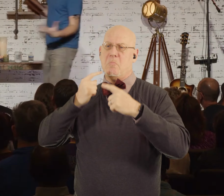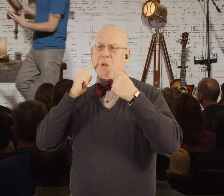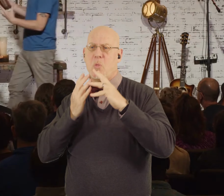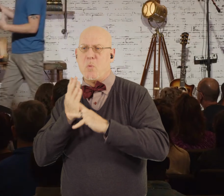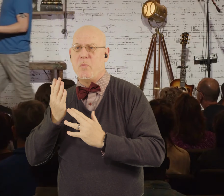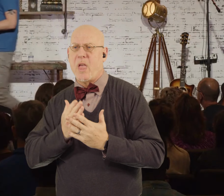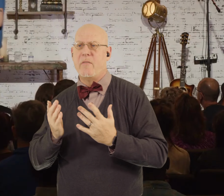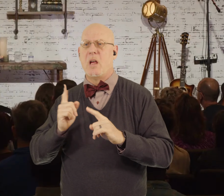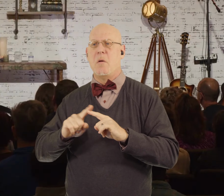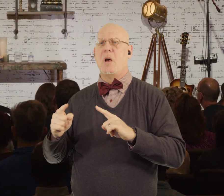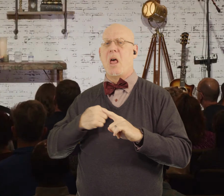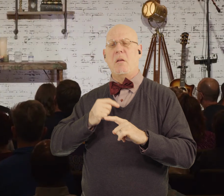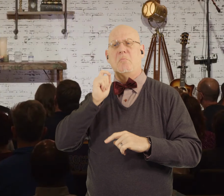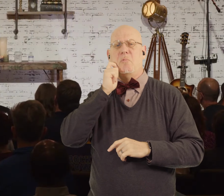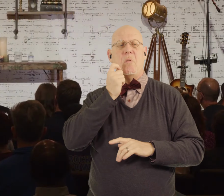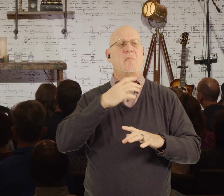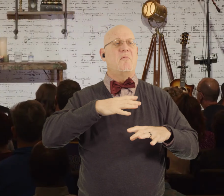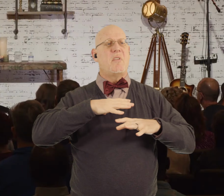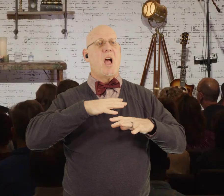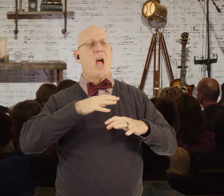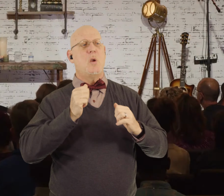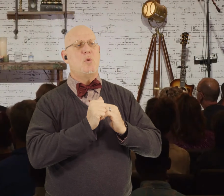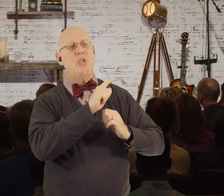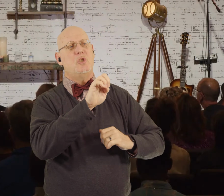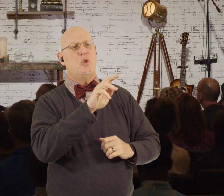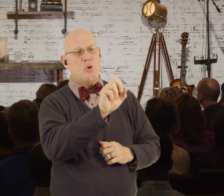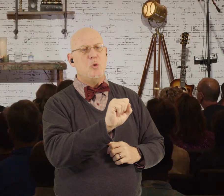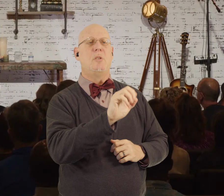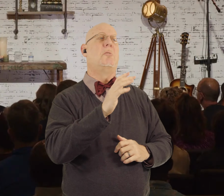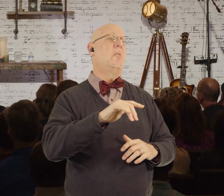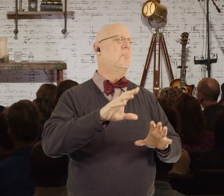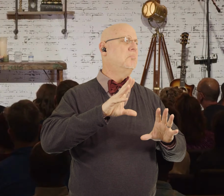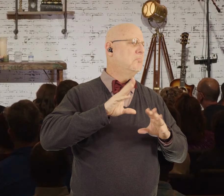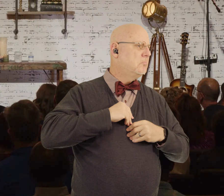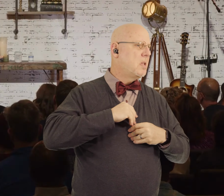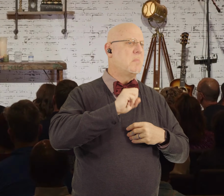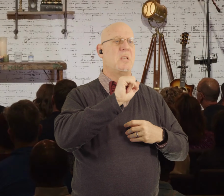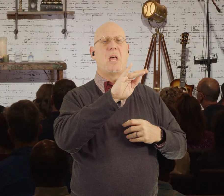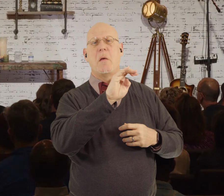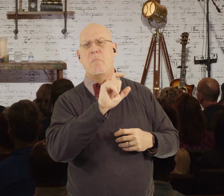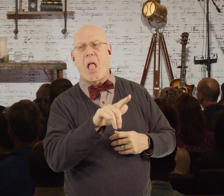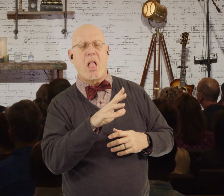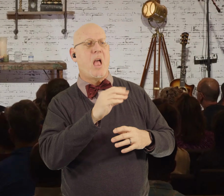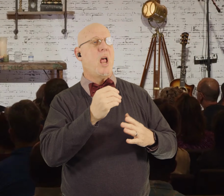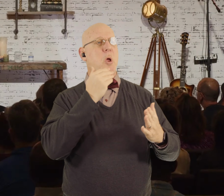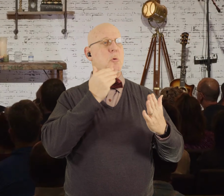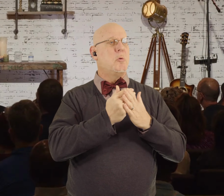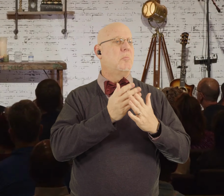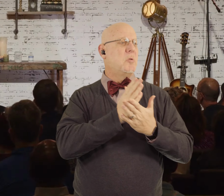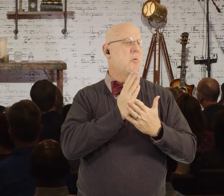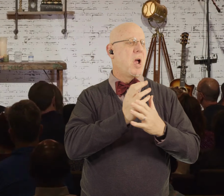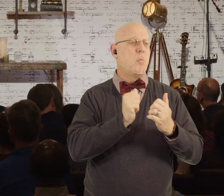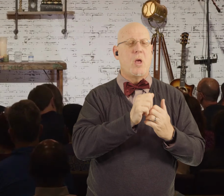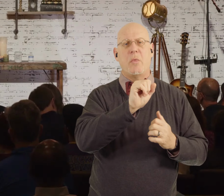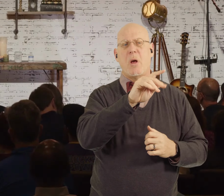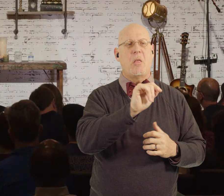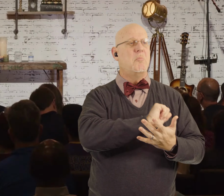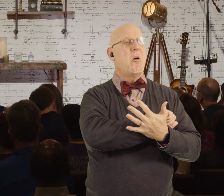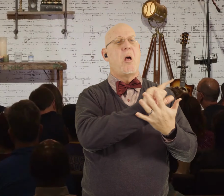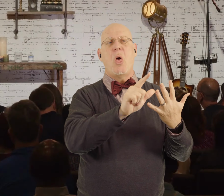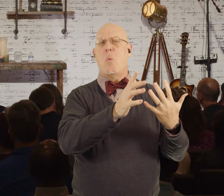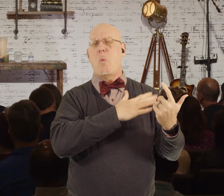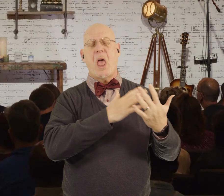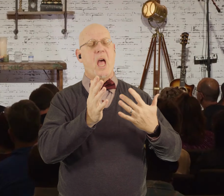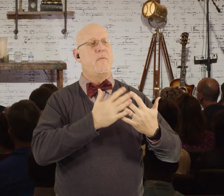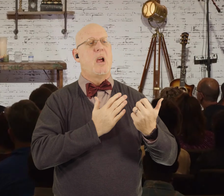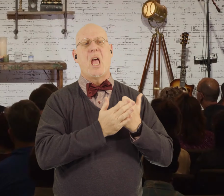faith, and he kind of gets me through stuff. But I'm completely cool with Zeus, and I'm completely cool with Cybele, and I'm completely good with